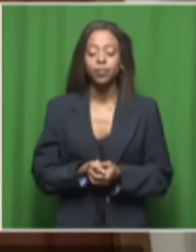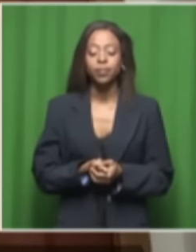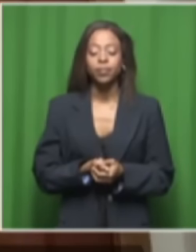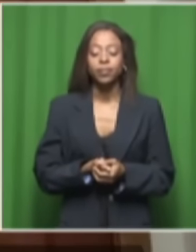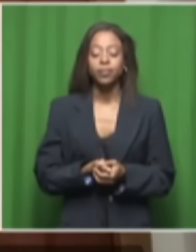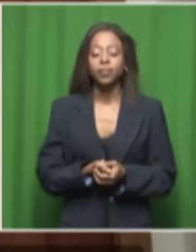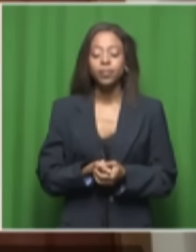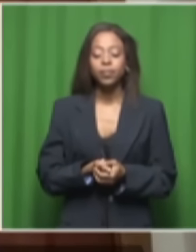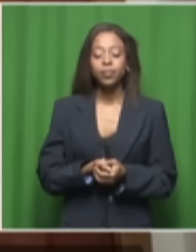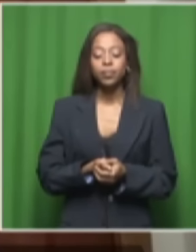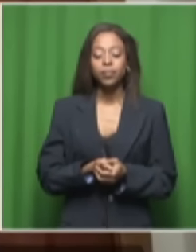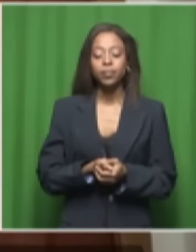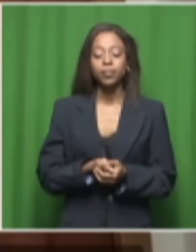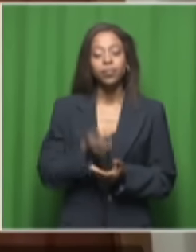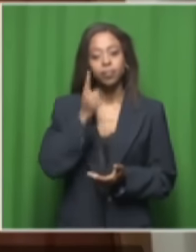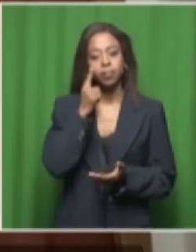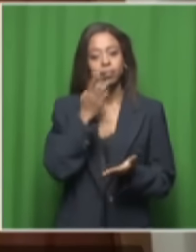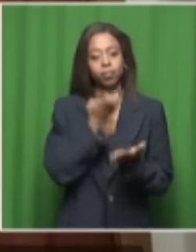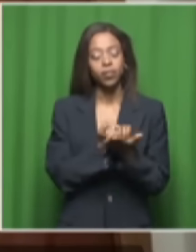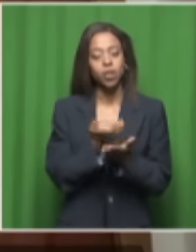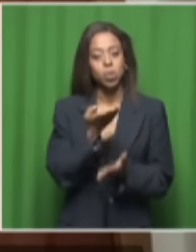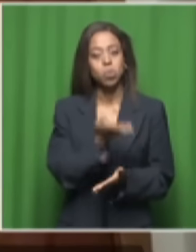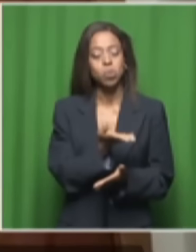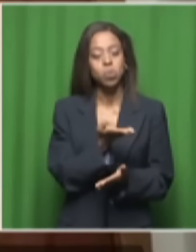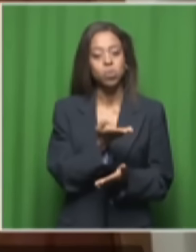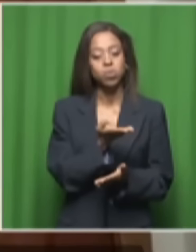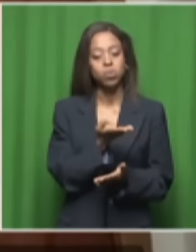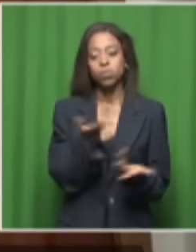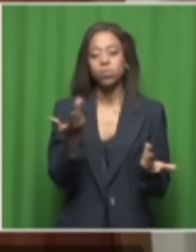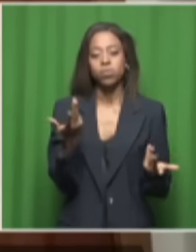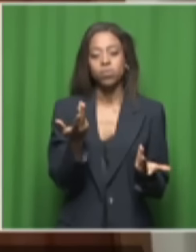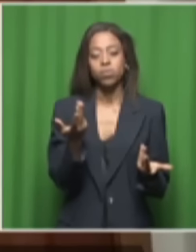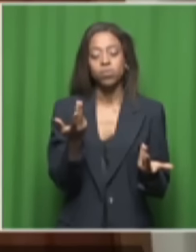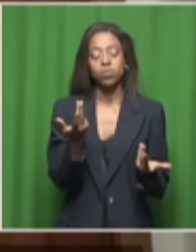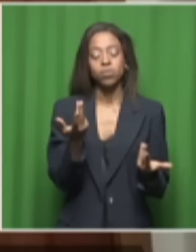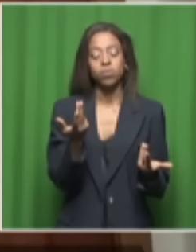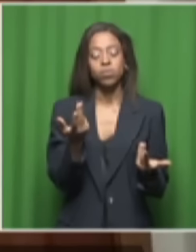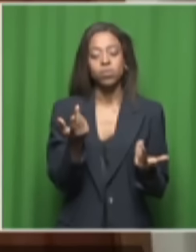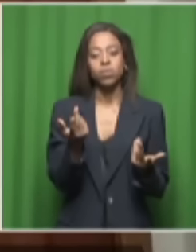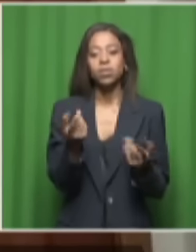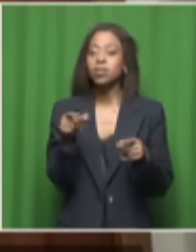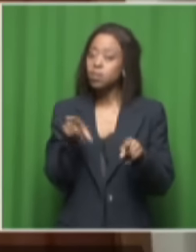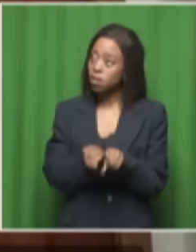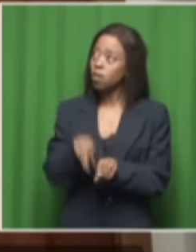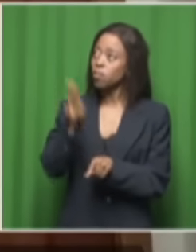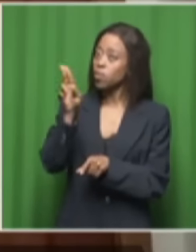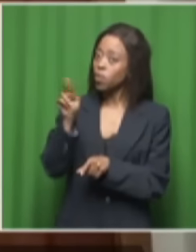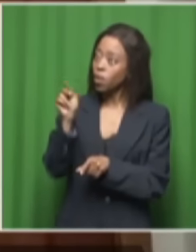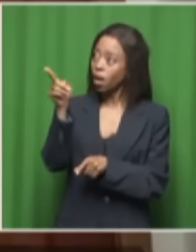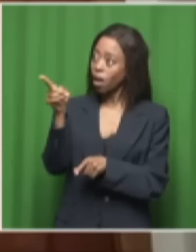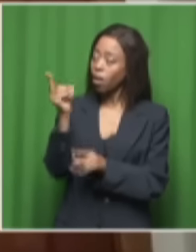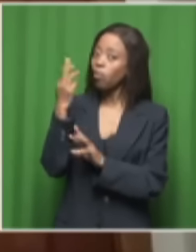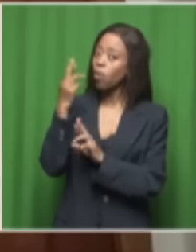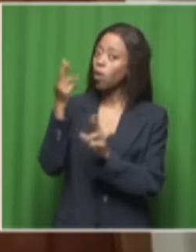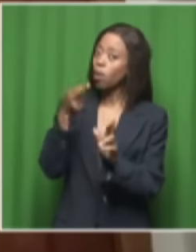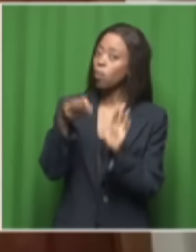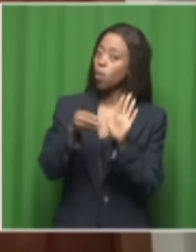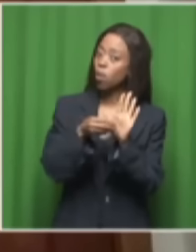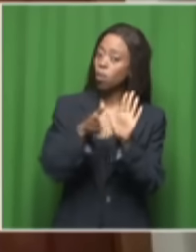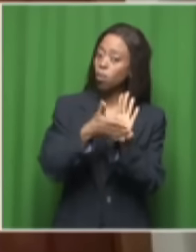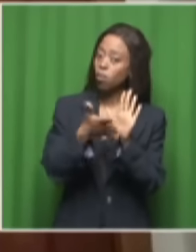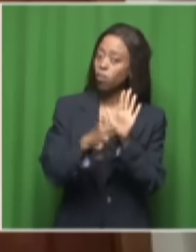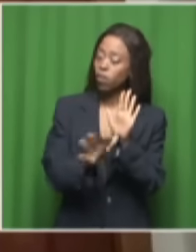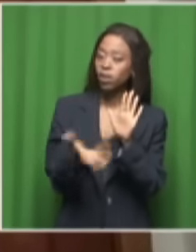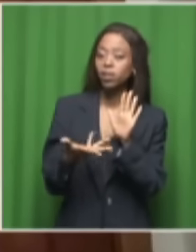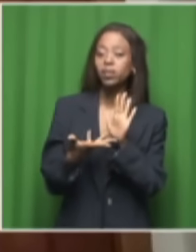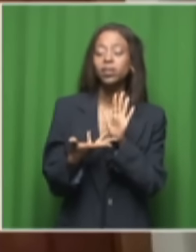proceedings, the evidence is there. It is backed by so much of the UN's own reporting, so much of the UN's